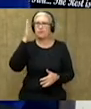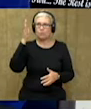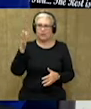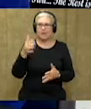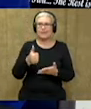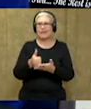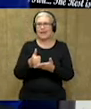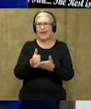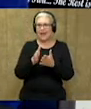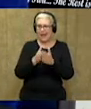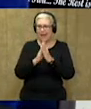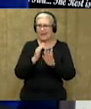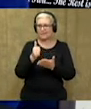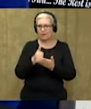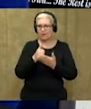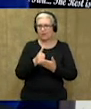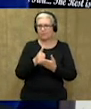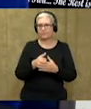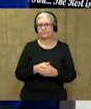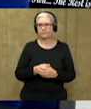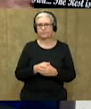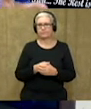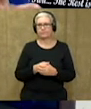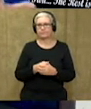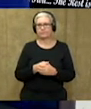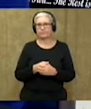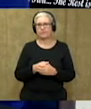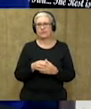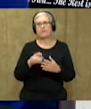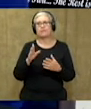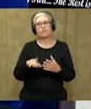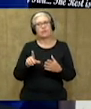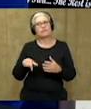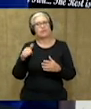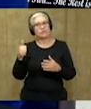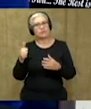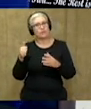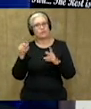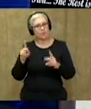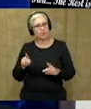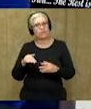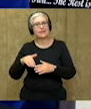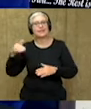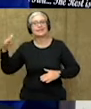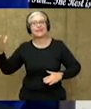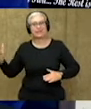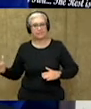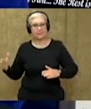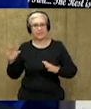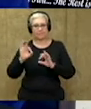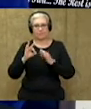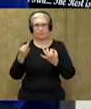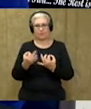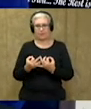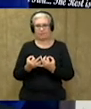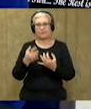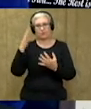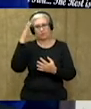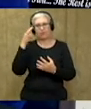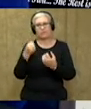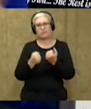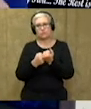there's something that's going on that's really rough and you have to get someone else outside your family to help, then know that you have a trusted adult that